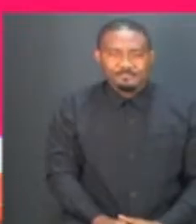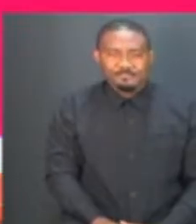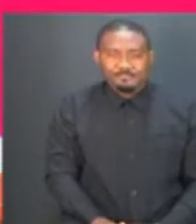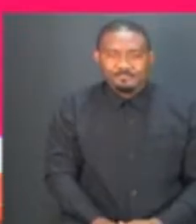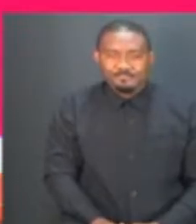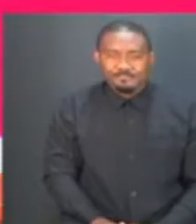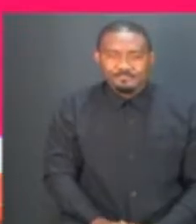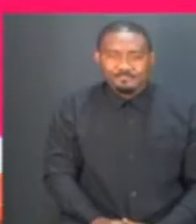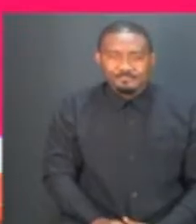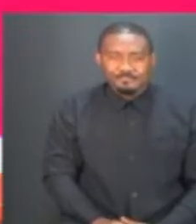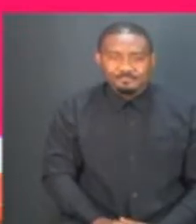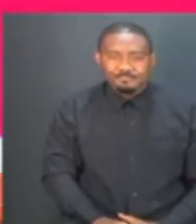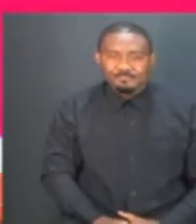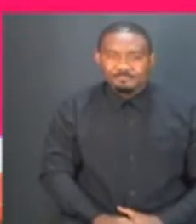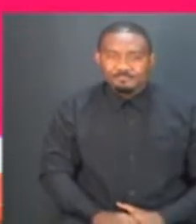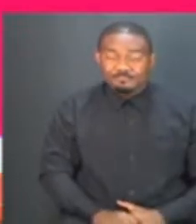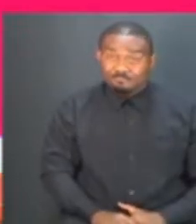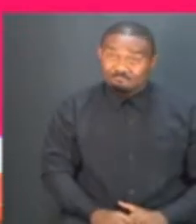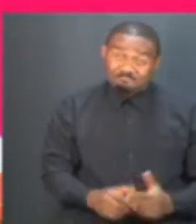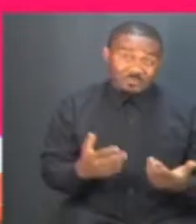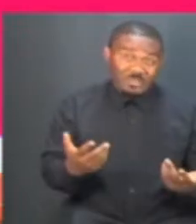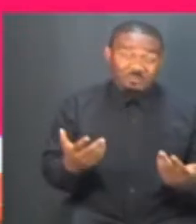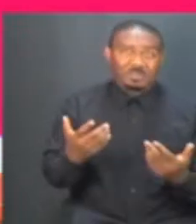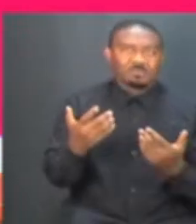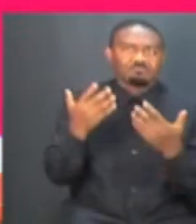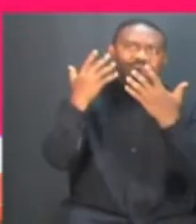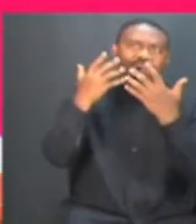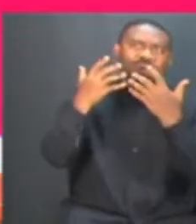if our visitors